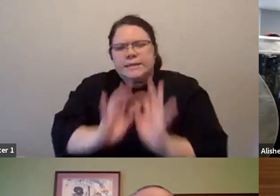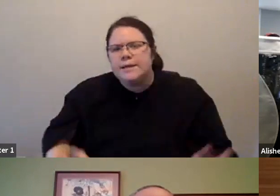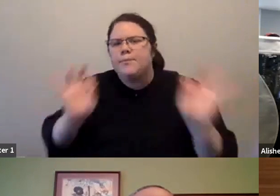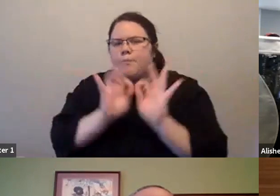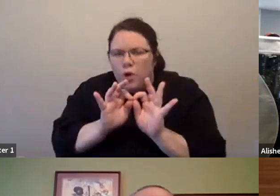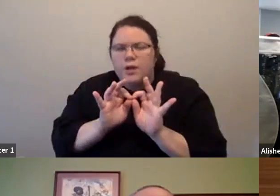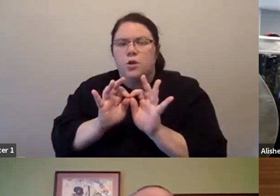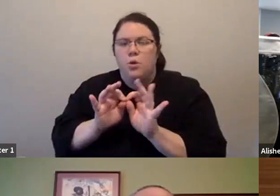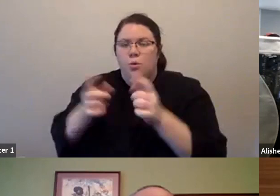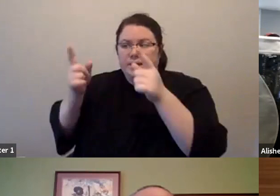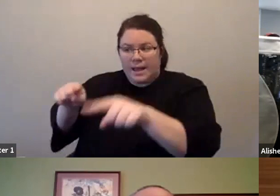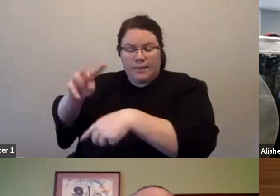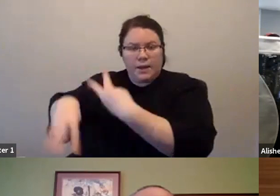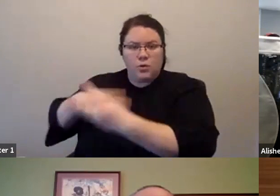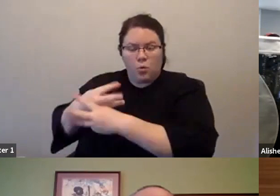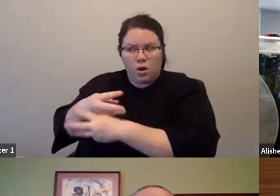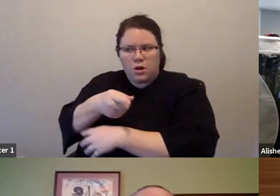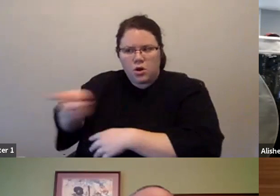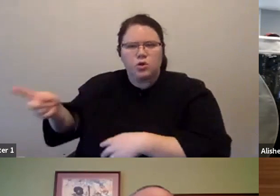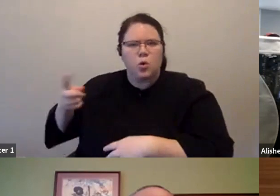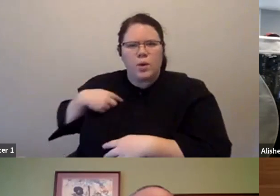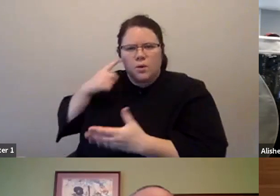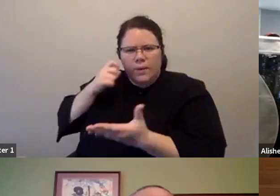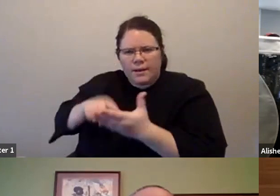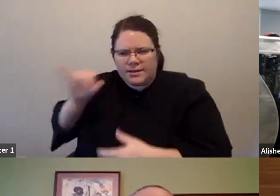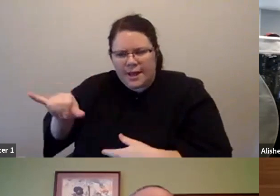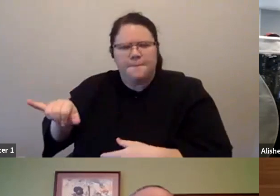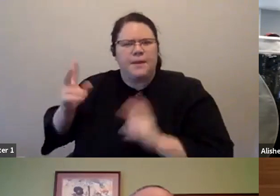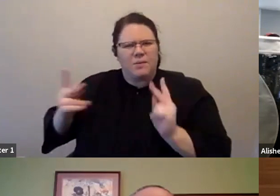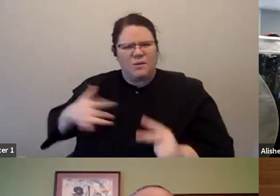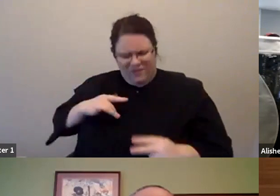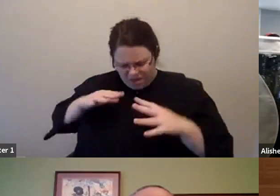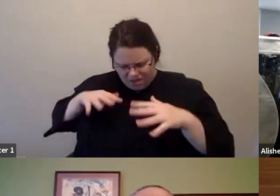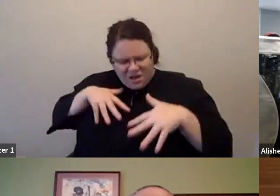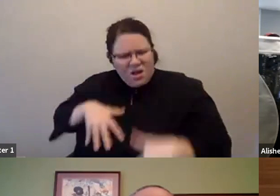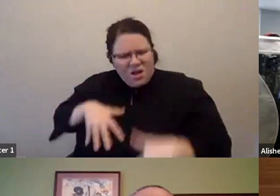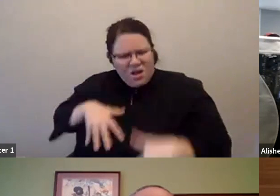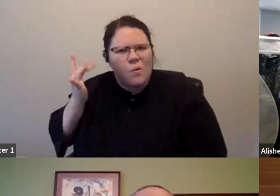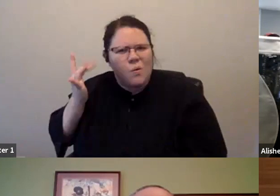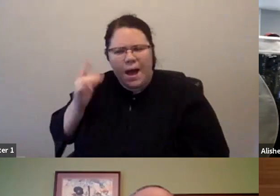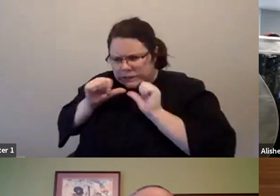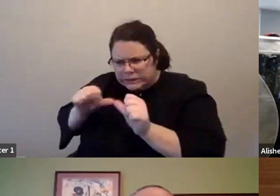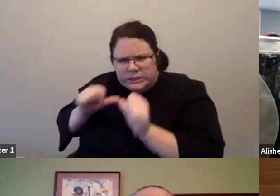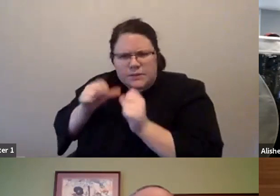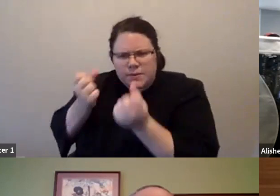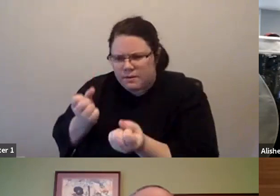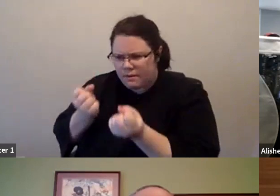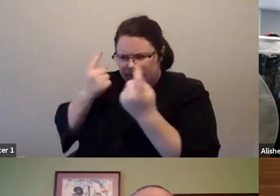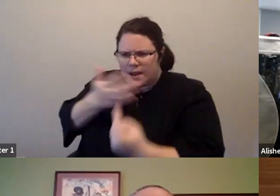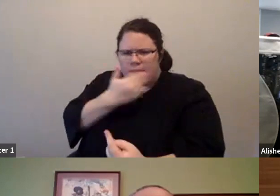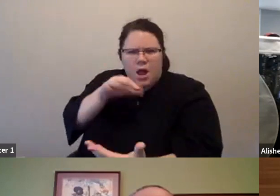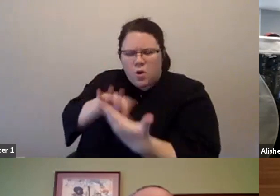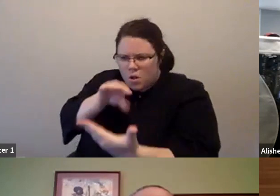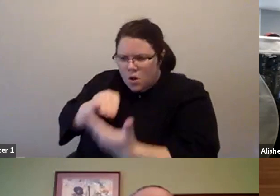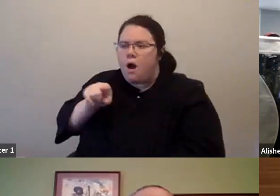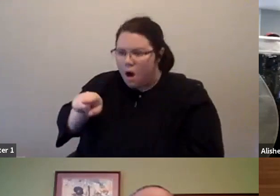we listen to understand different disparities, and that we are constantly trying to understand where there are